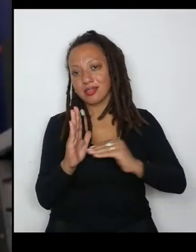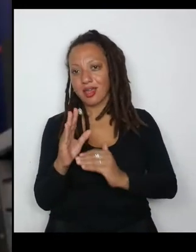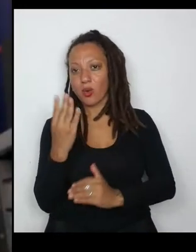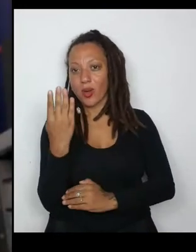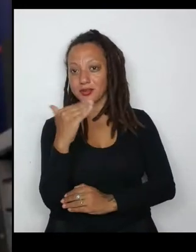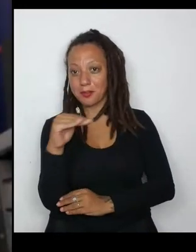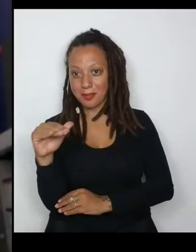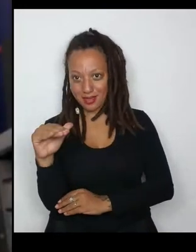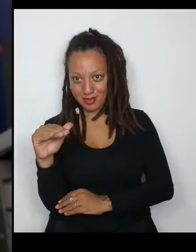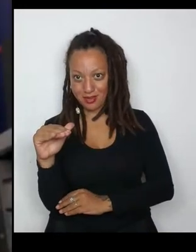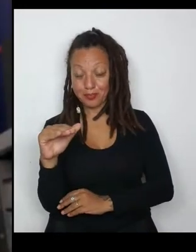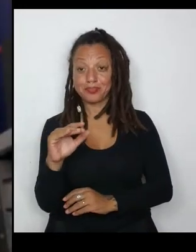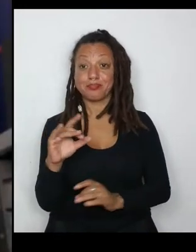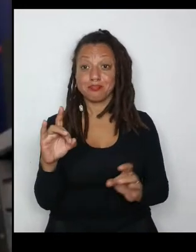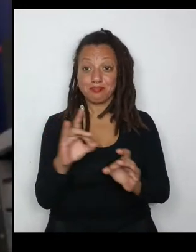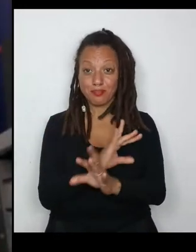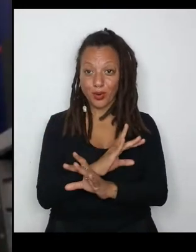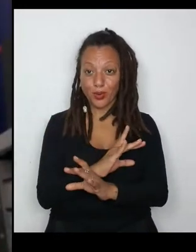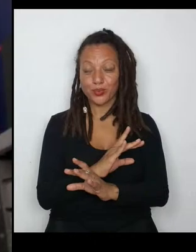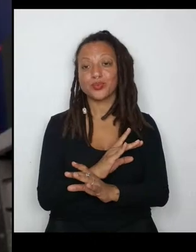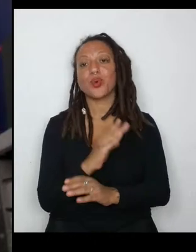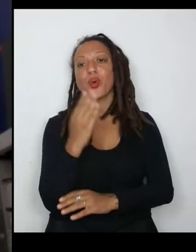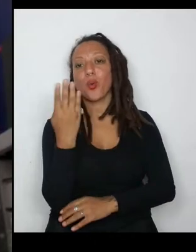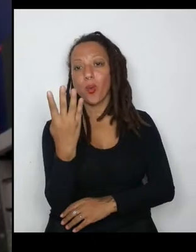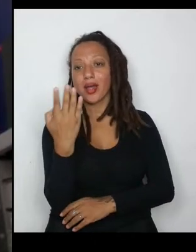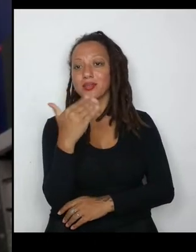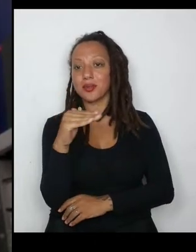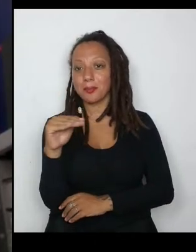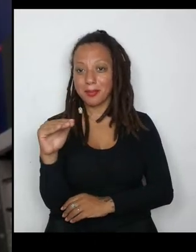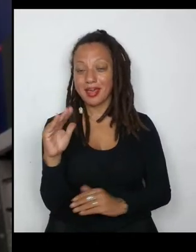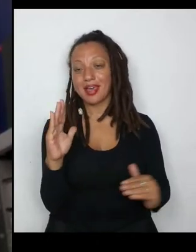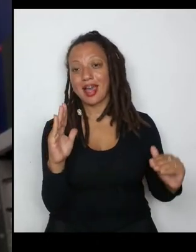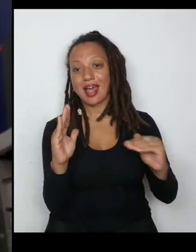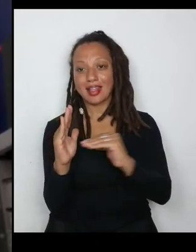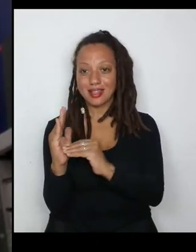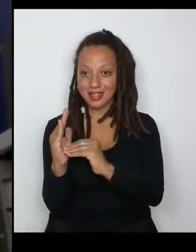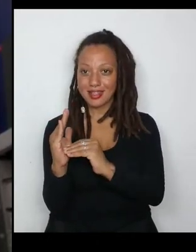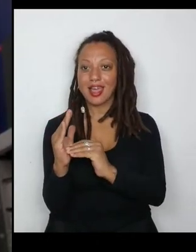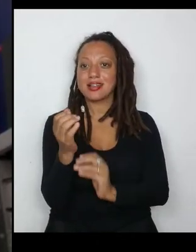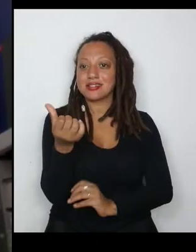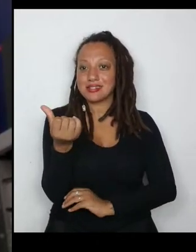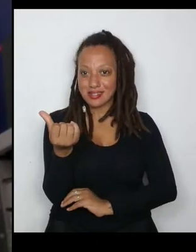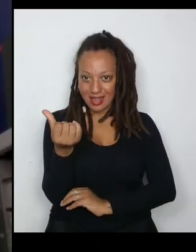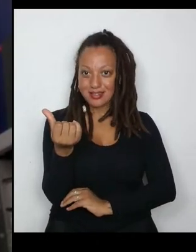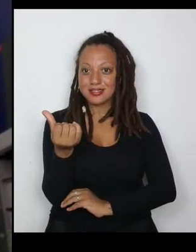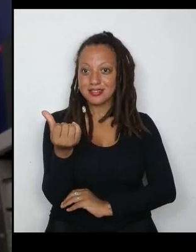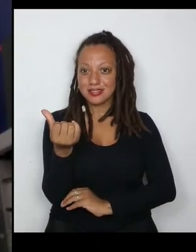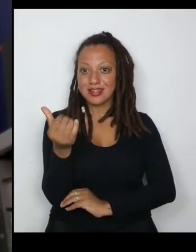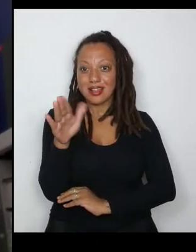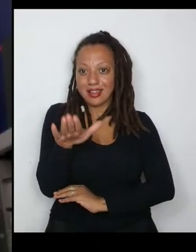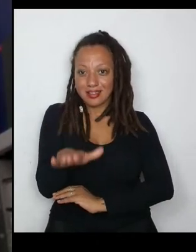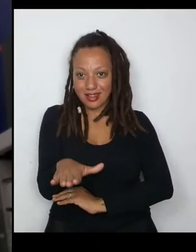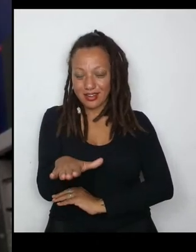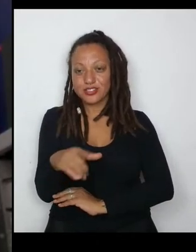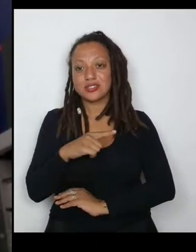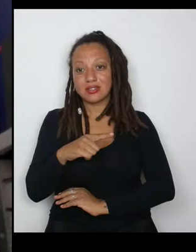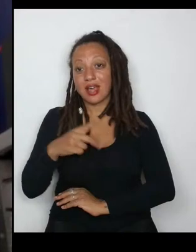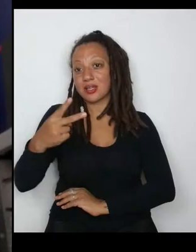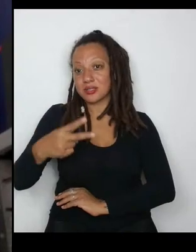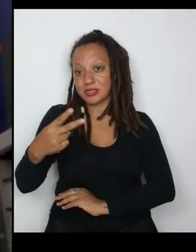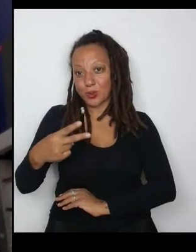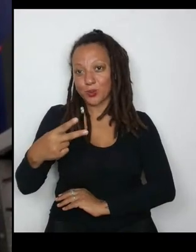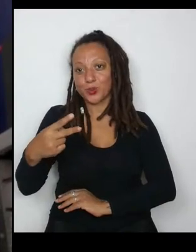three from three to four third four thirty and then we are going to have a third panel from 4 30 to 6 00